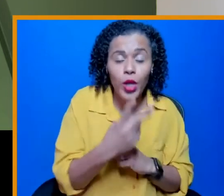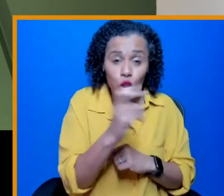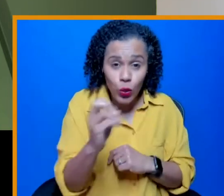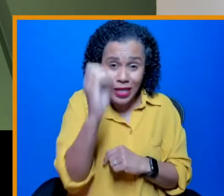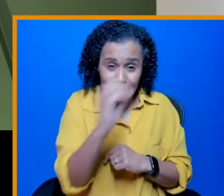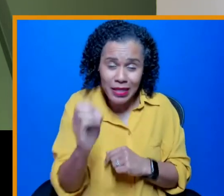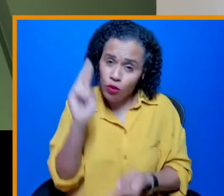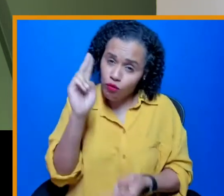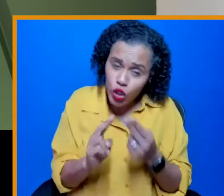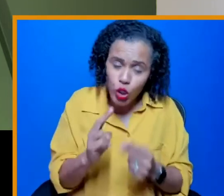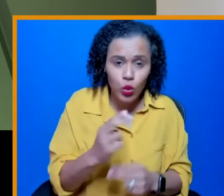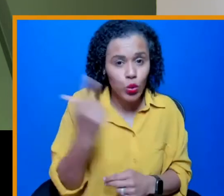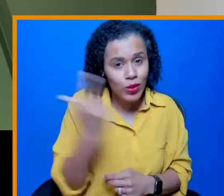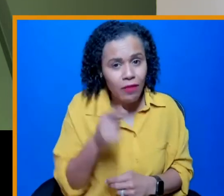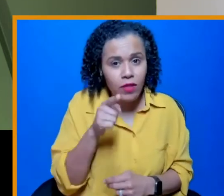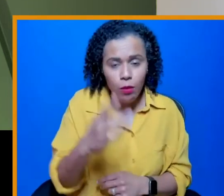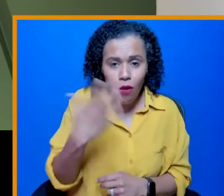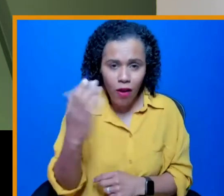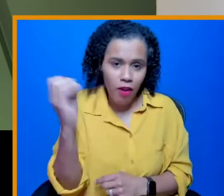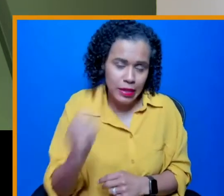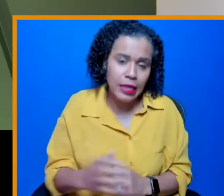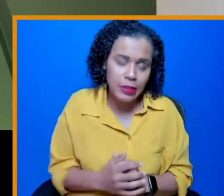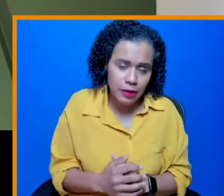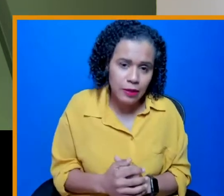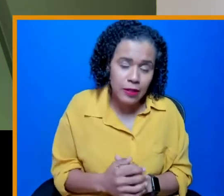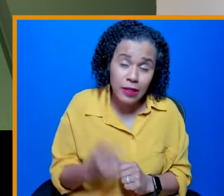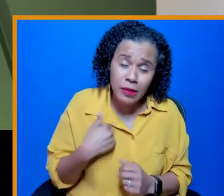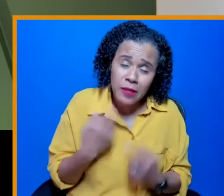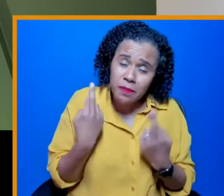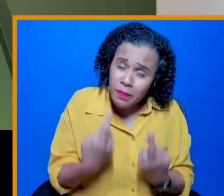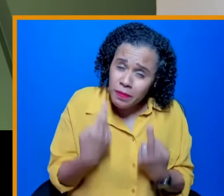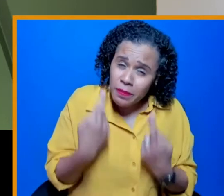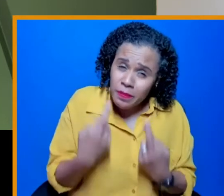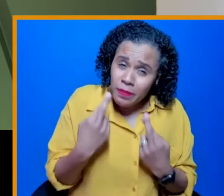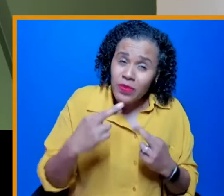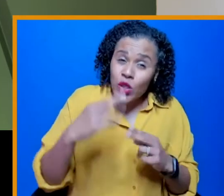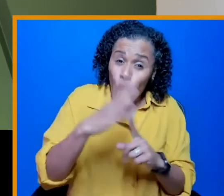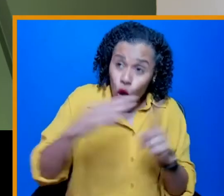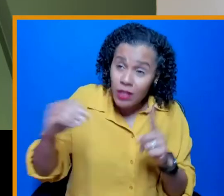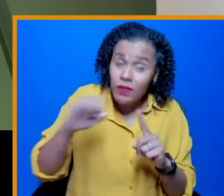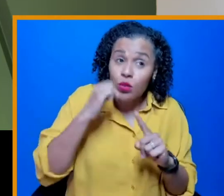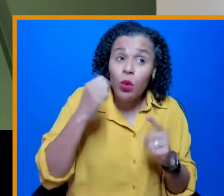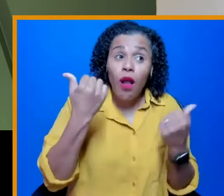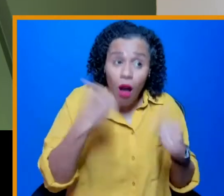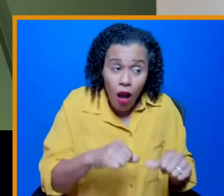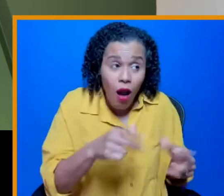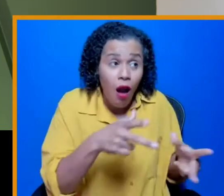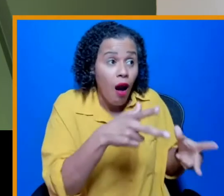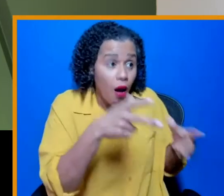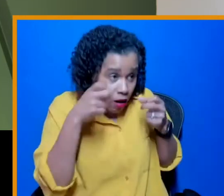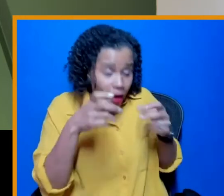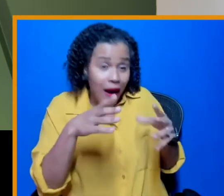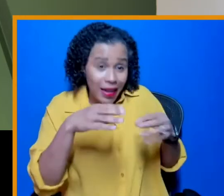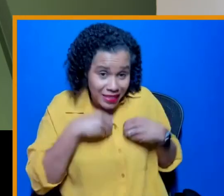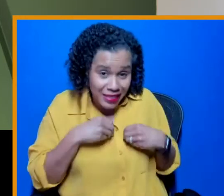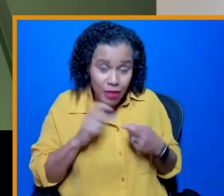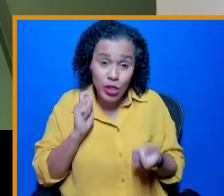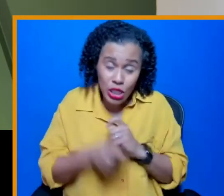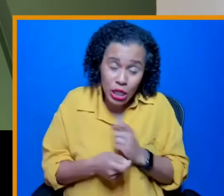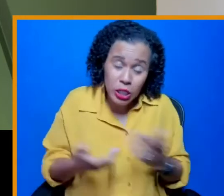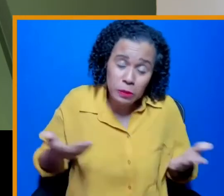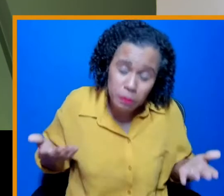17.5%. I would hold out hope against hope that the Tories will listen. Hope against hope that for once they